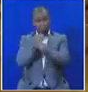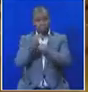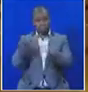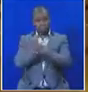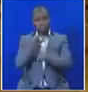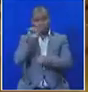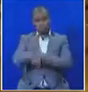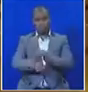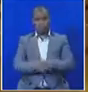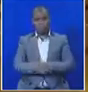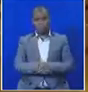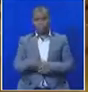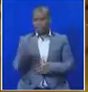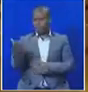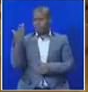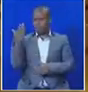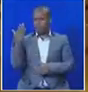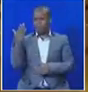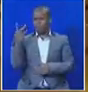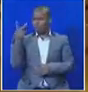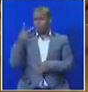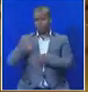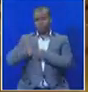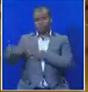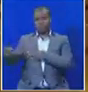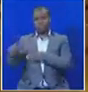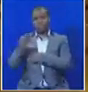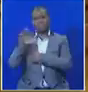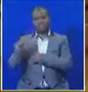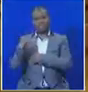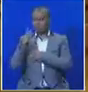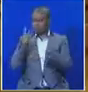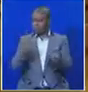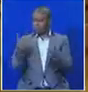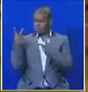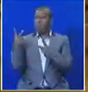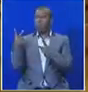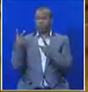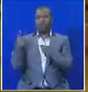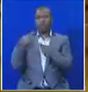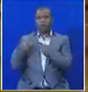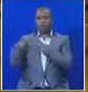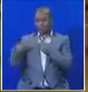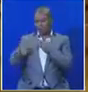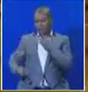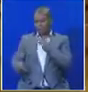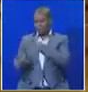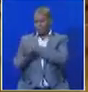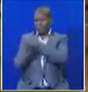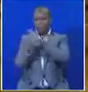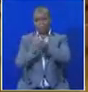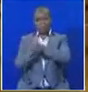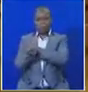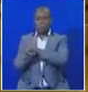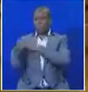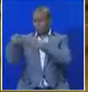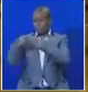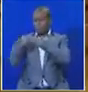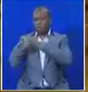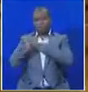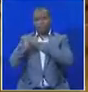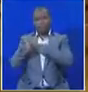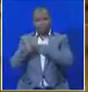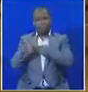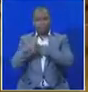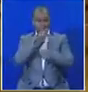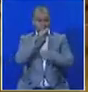Over the past 2 weeks, honorable members, South Africa has again witnessed a wave of xenophobic attacks across our country, with media being dominated